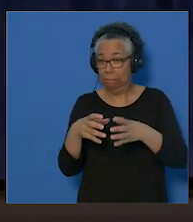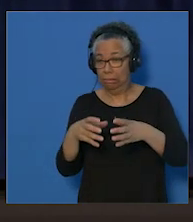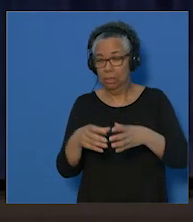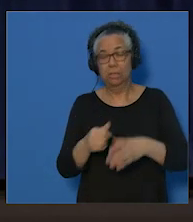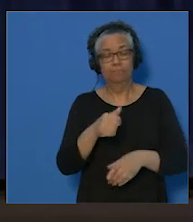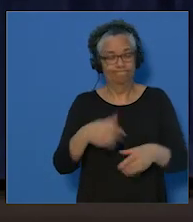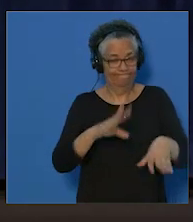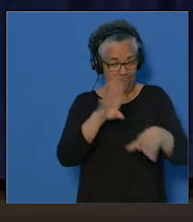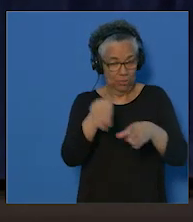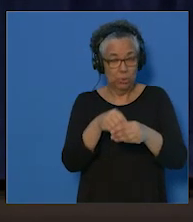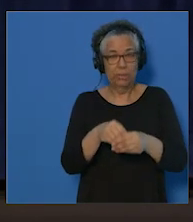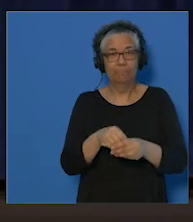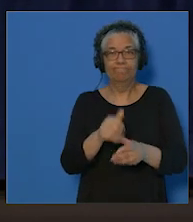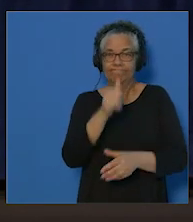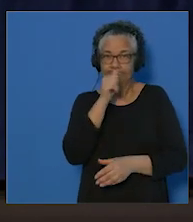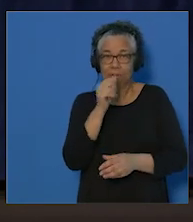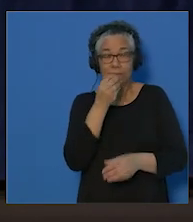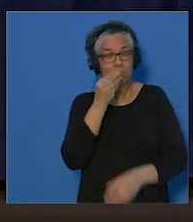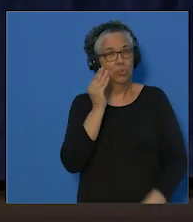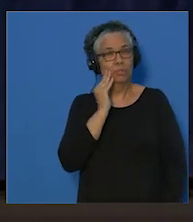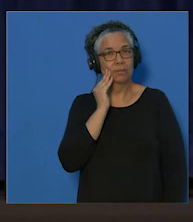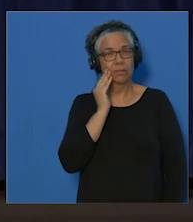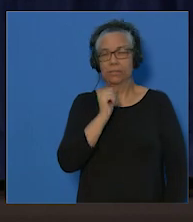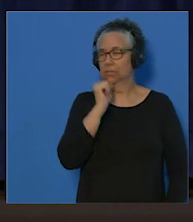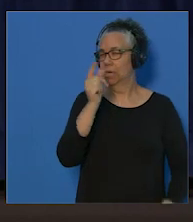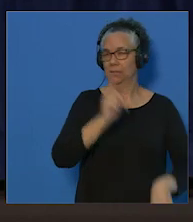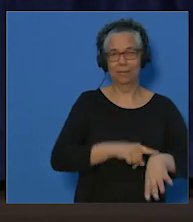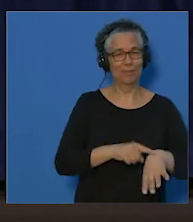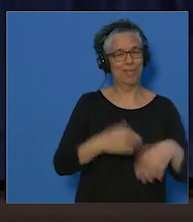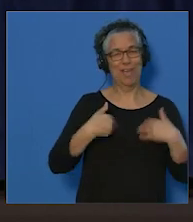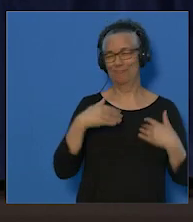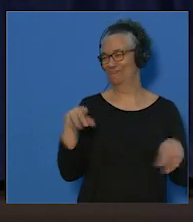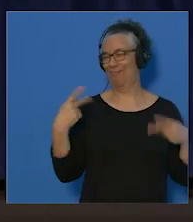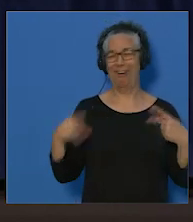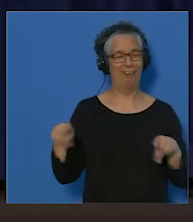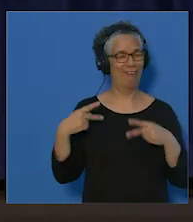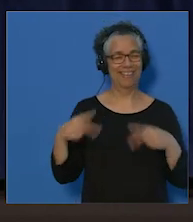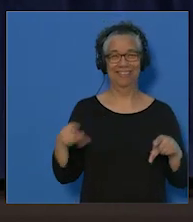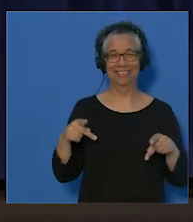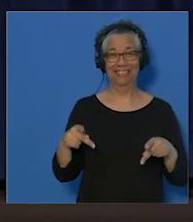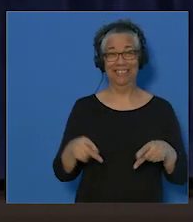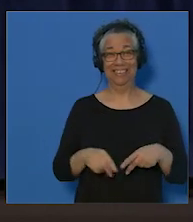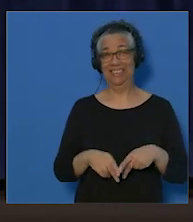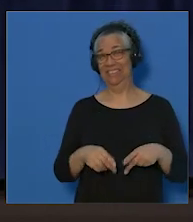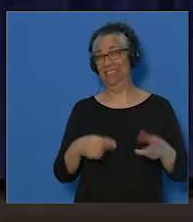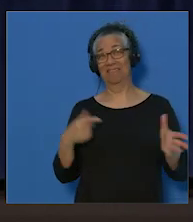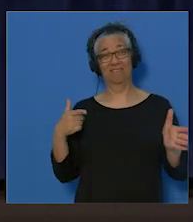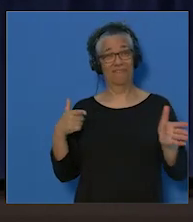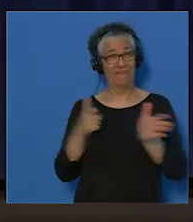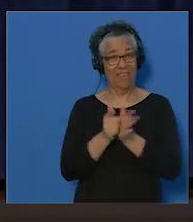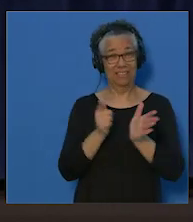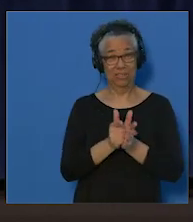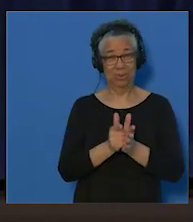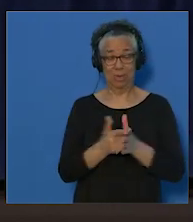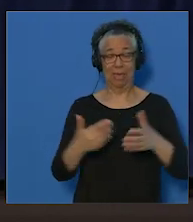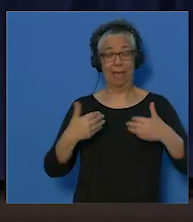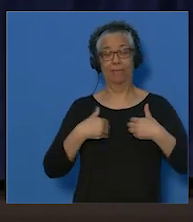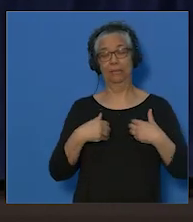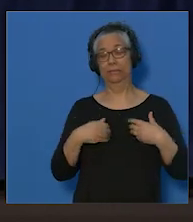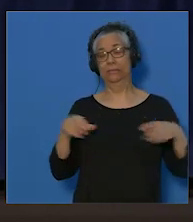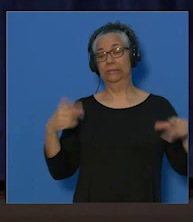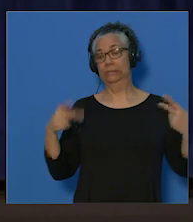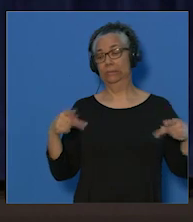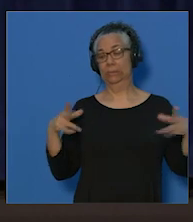private homes. And it is not the time to host parties, as it is an offense to host a group or gathering of